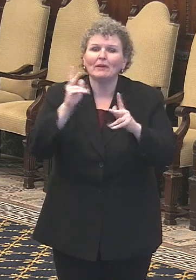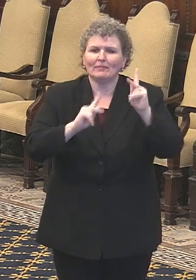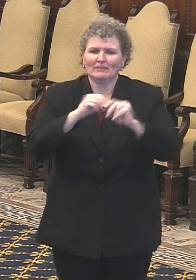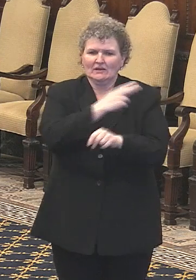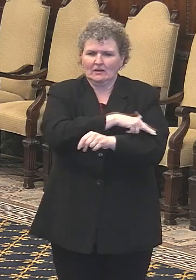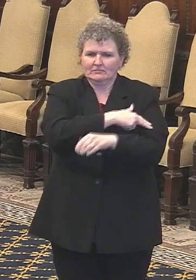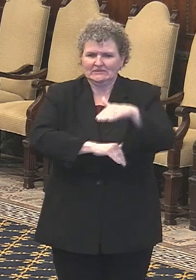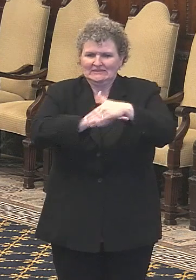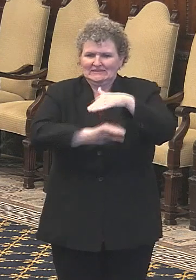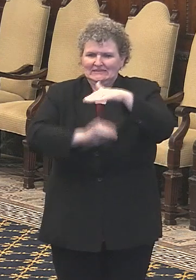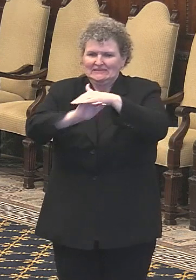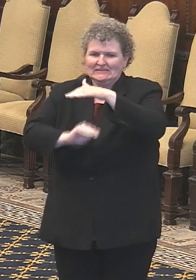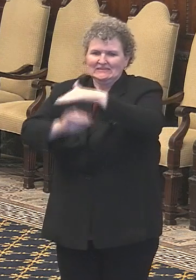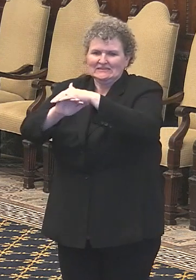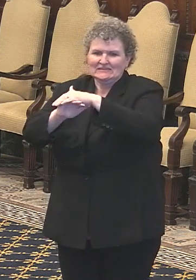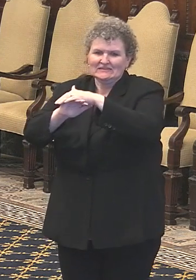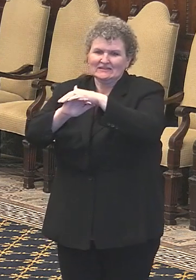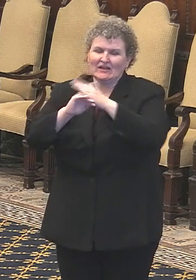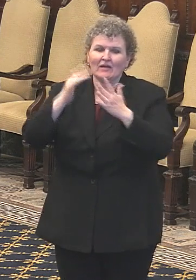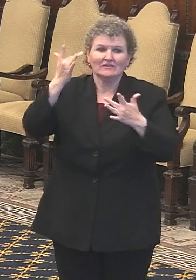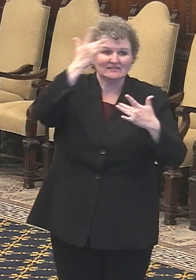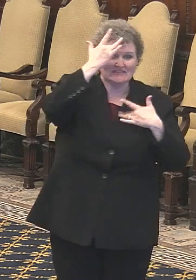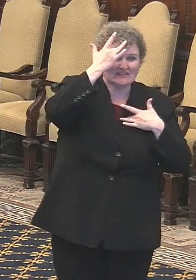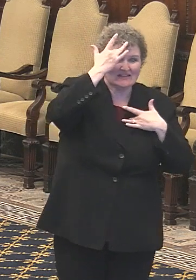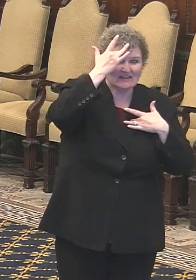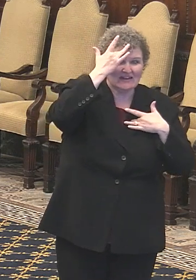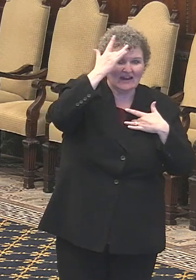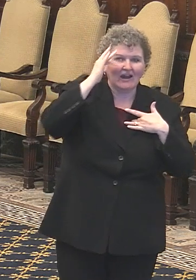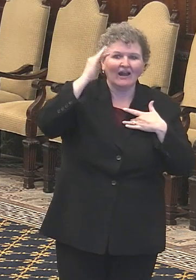had this infection for a while, and they start to get worse.